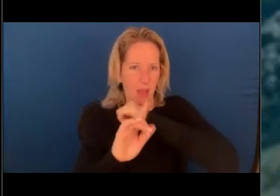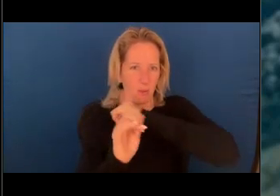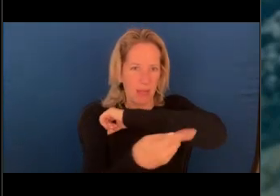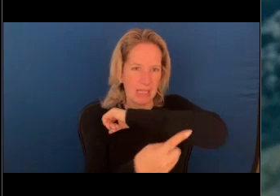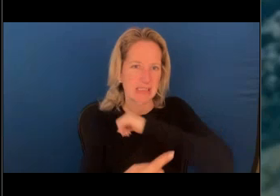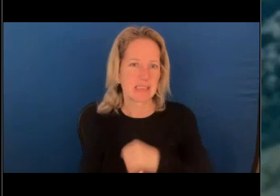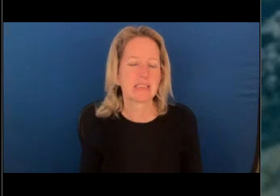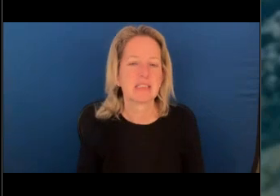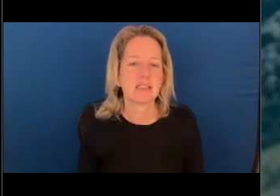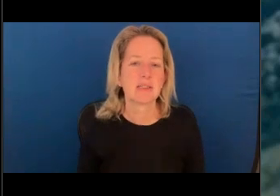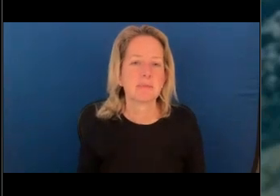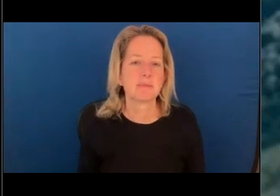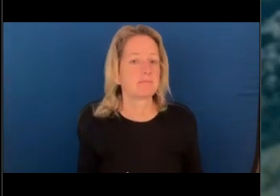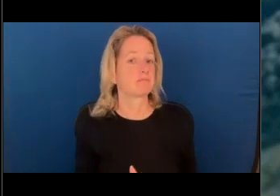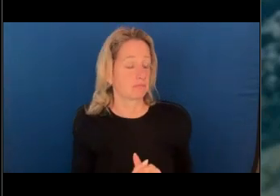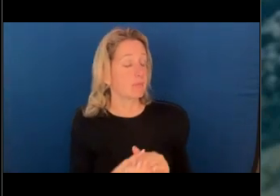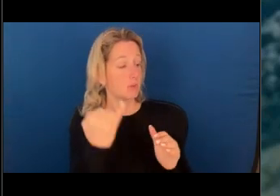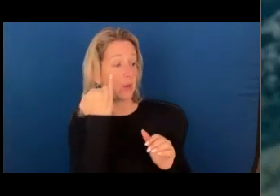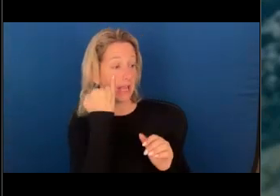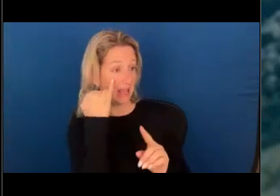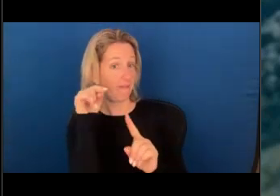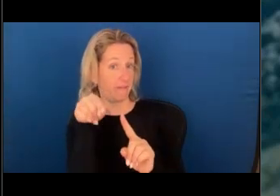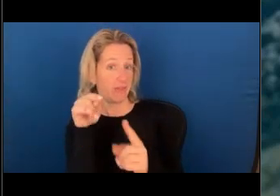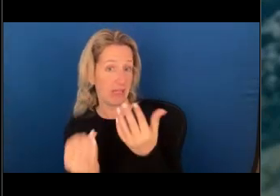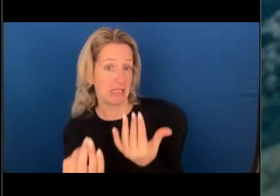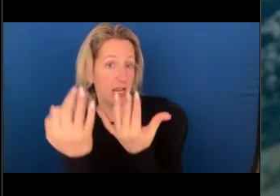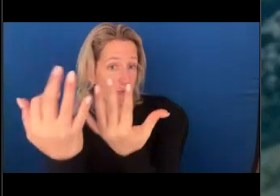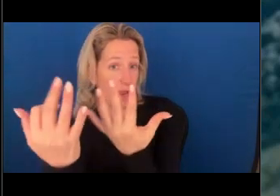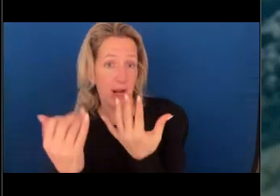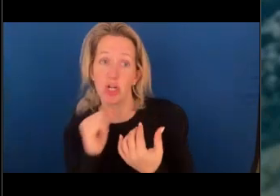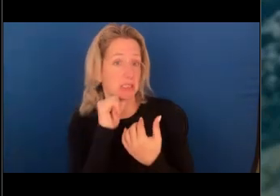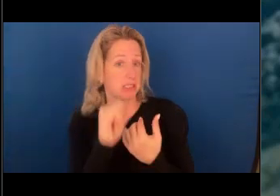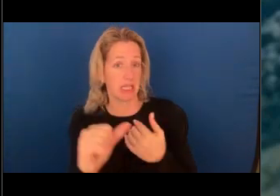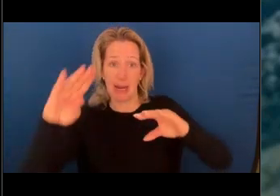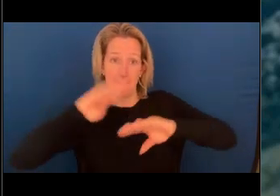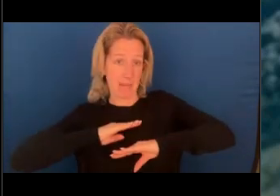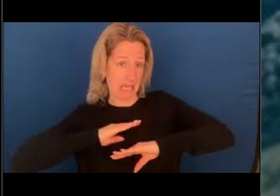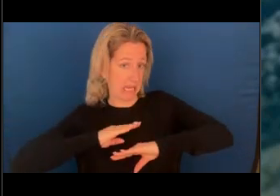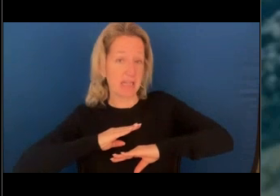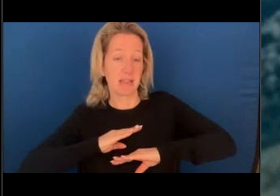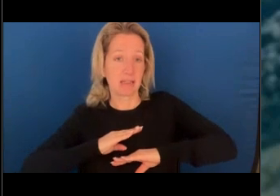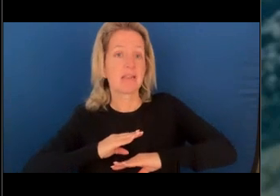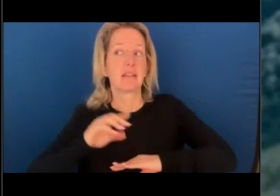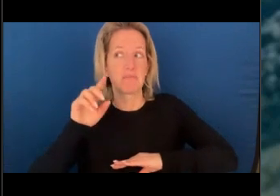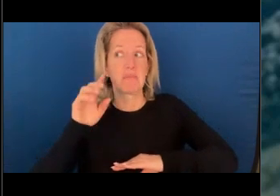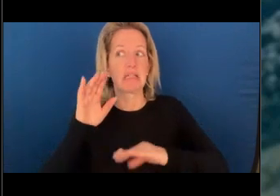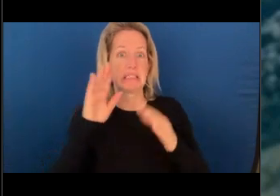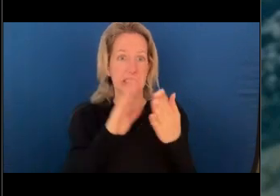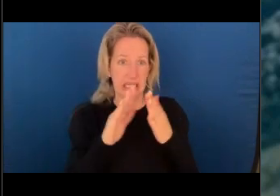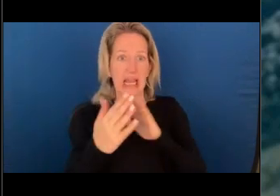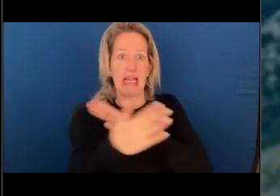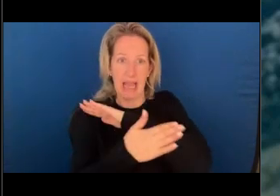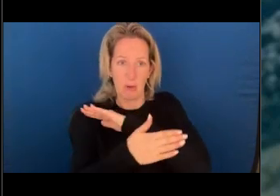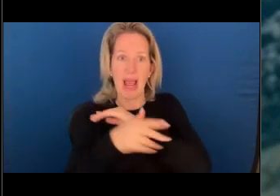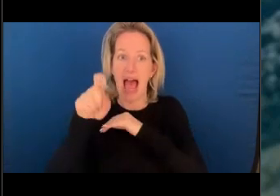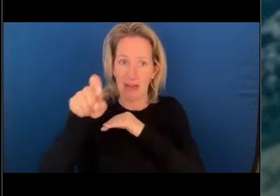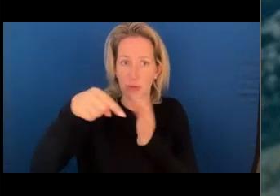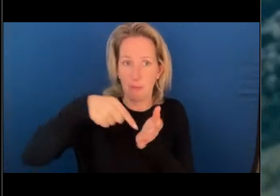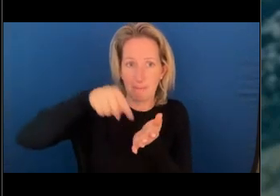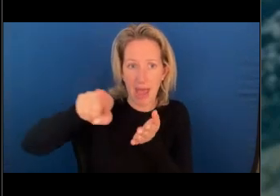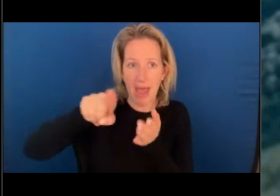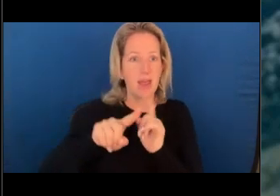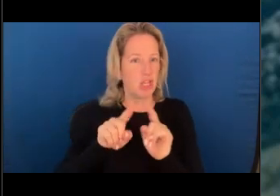So we do, if they don't meet a certain amount, the city and county does have to pay, I believe. So you'd think they wouldn't want